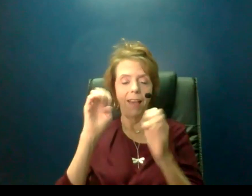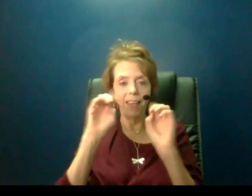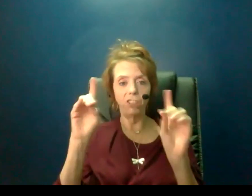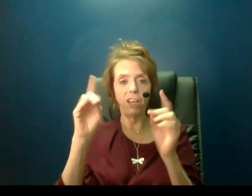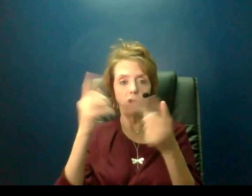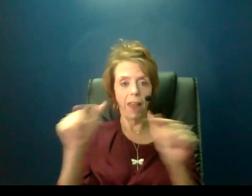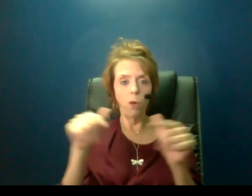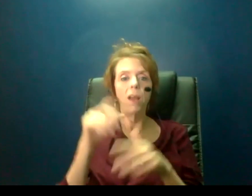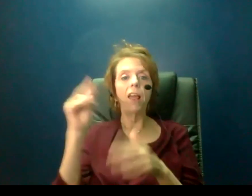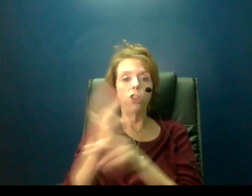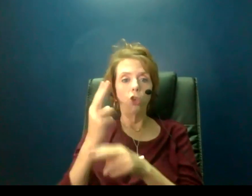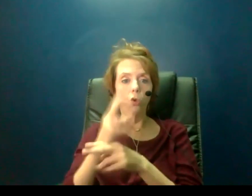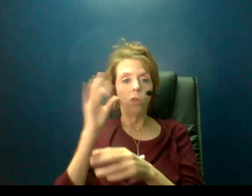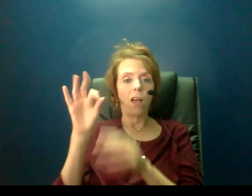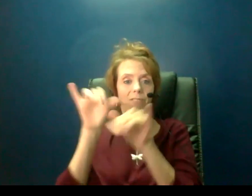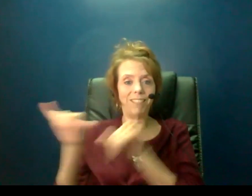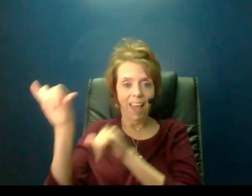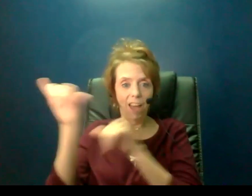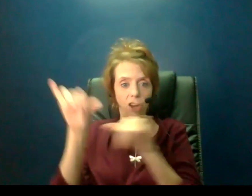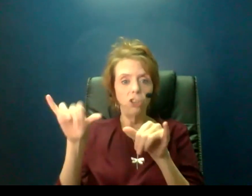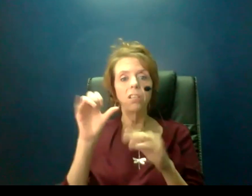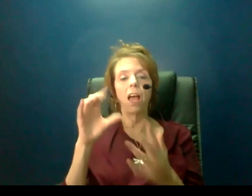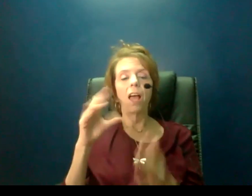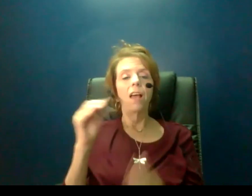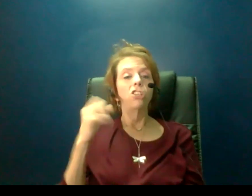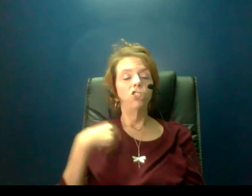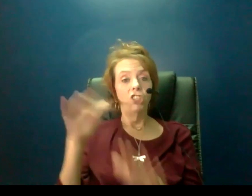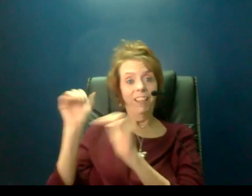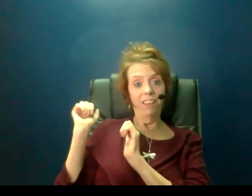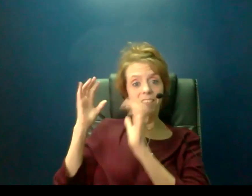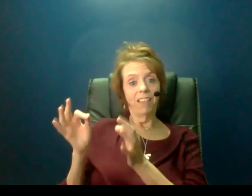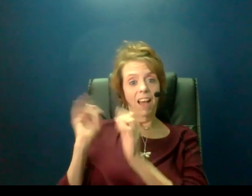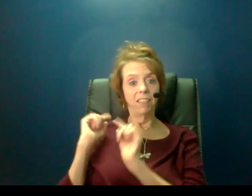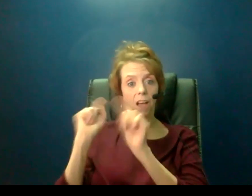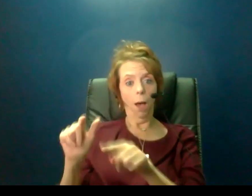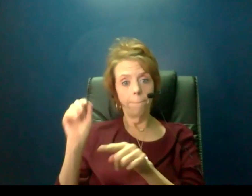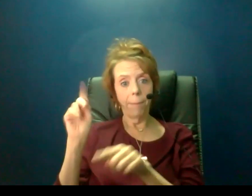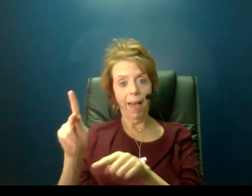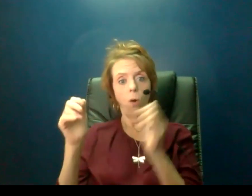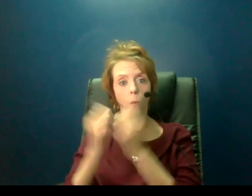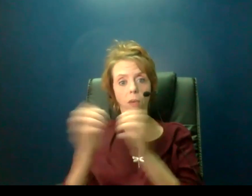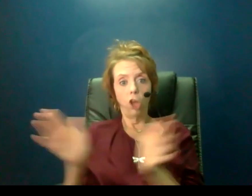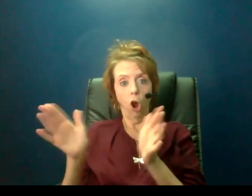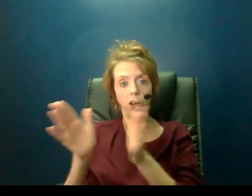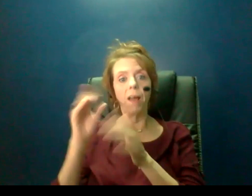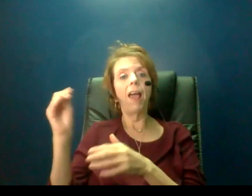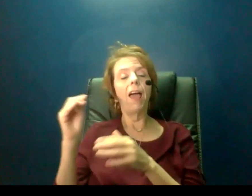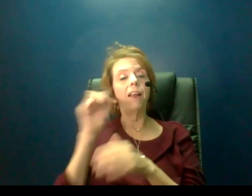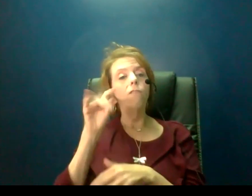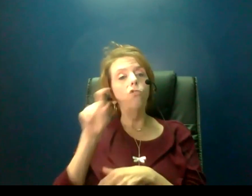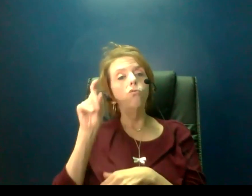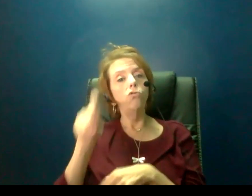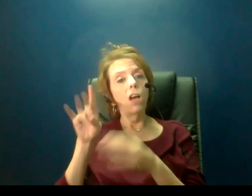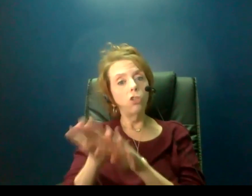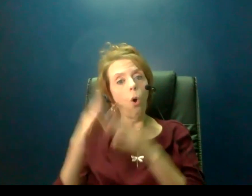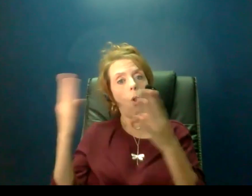language, the use of standards, right? She leaves, she decides to come back with our encouragement. And if you just open the